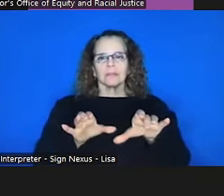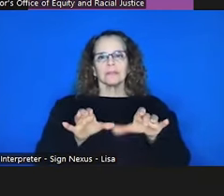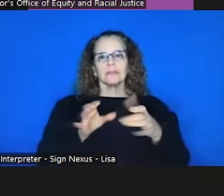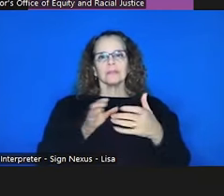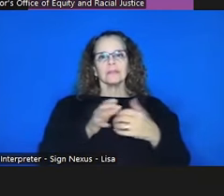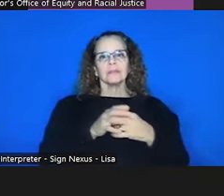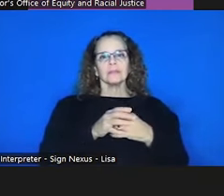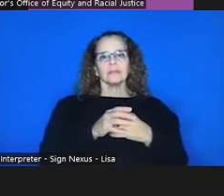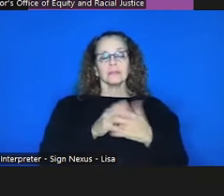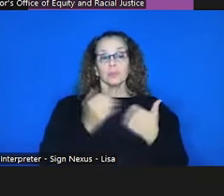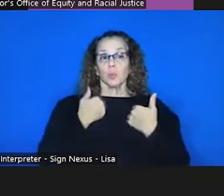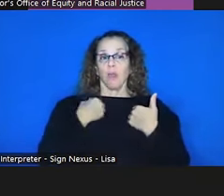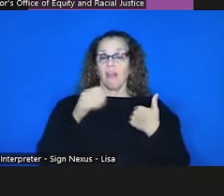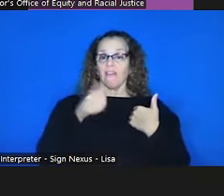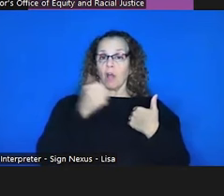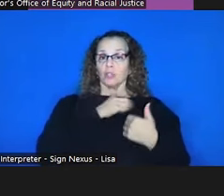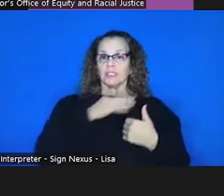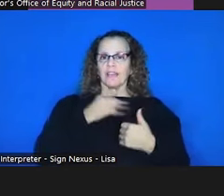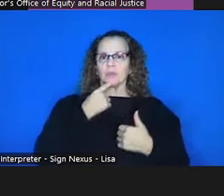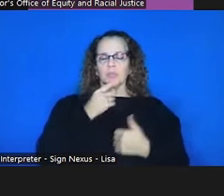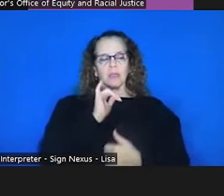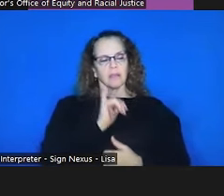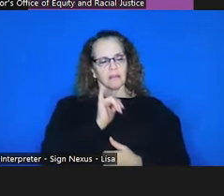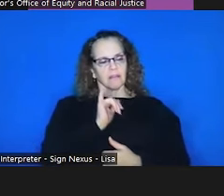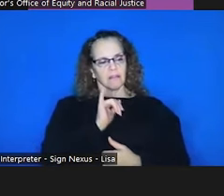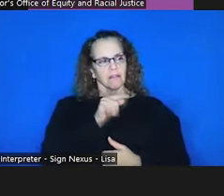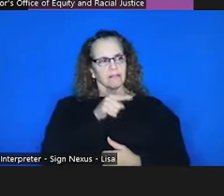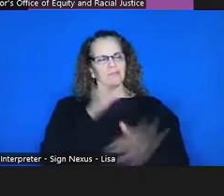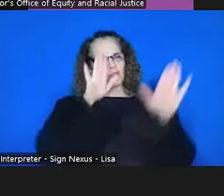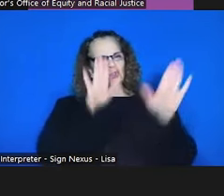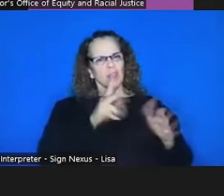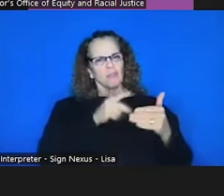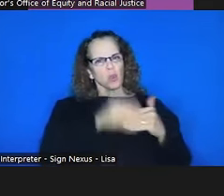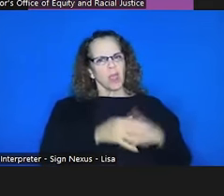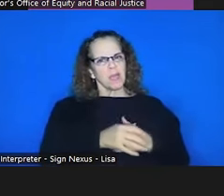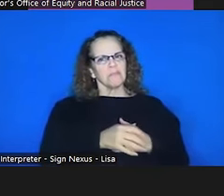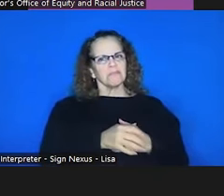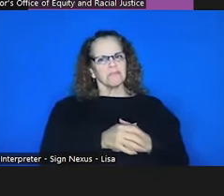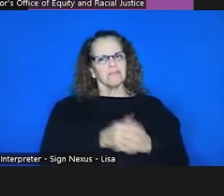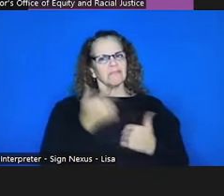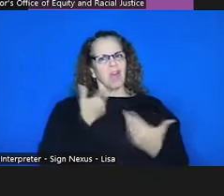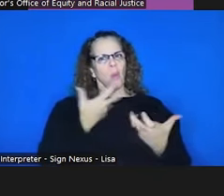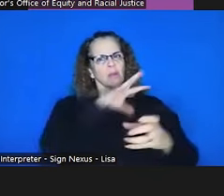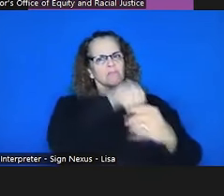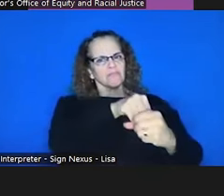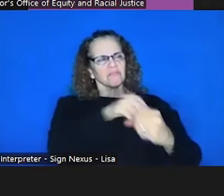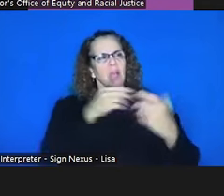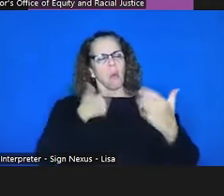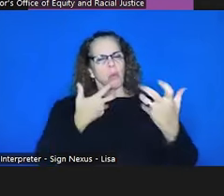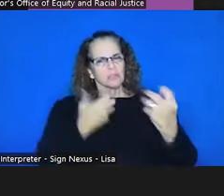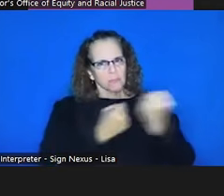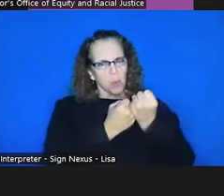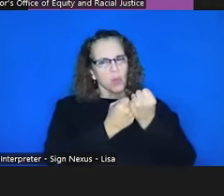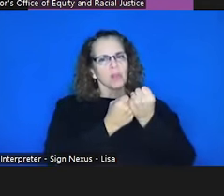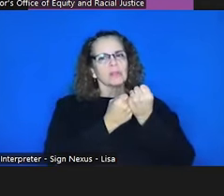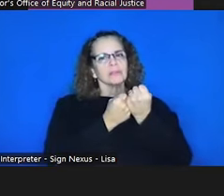to have other staff members be able to say, you know what, this is a really great program. This is a really great initiative and I want to be part of it and support it. So that's,